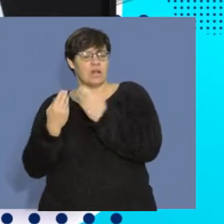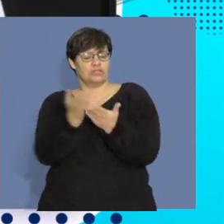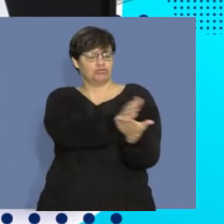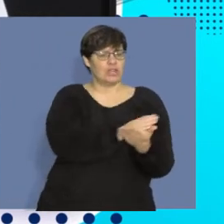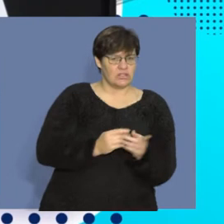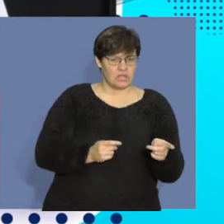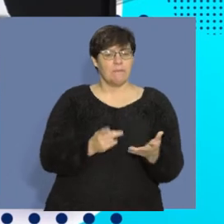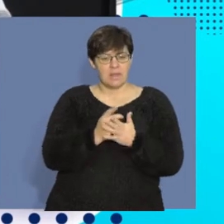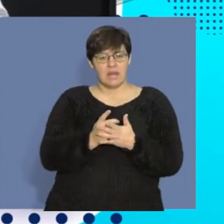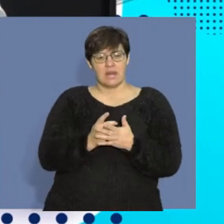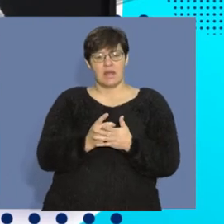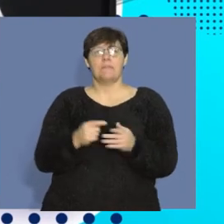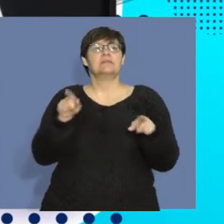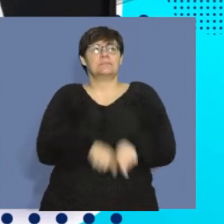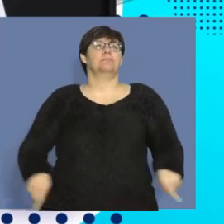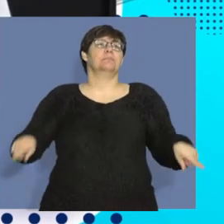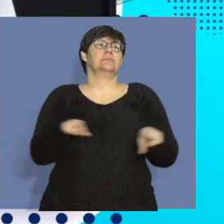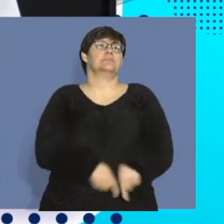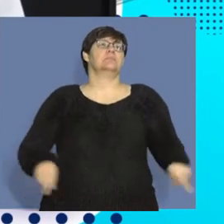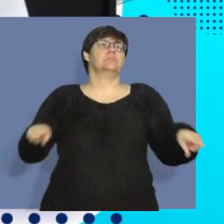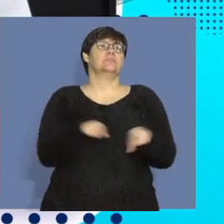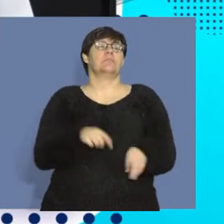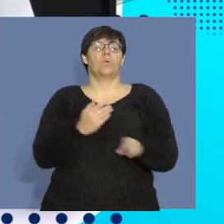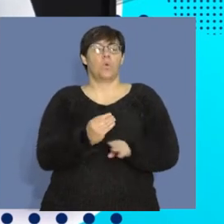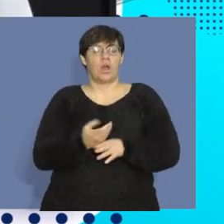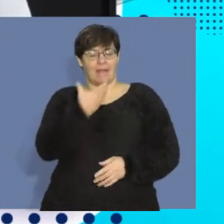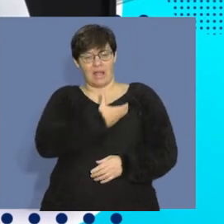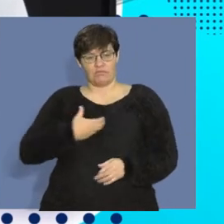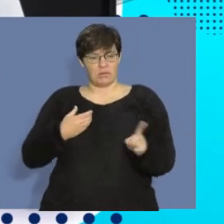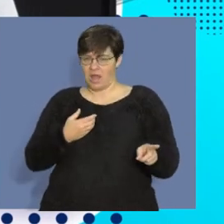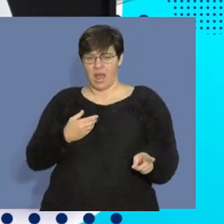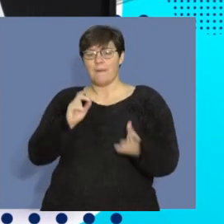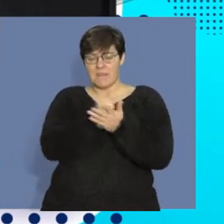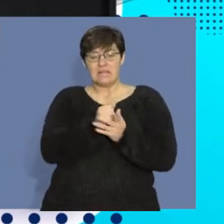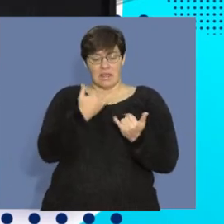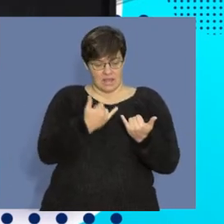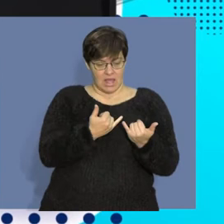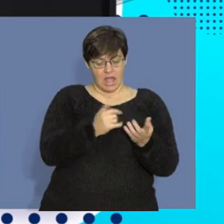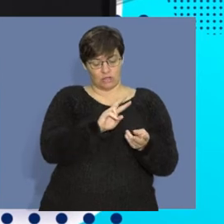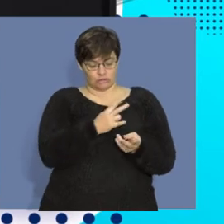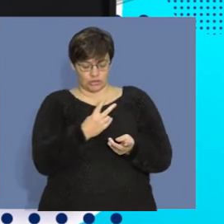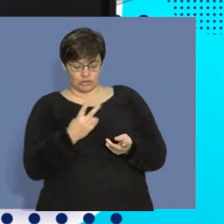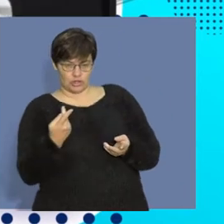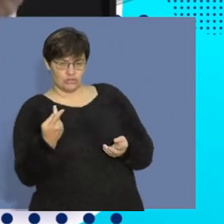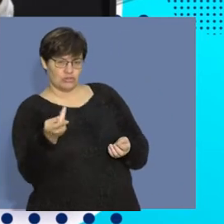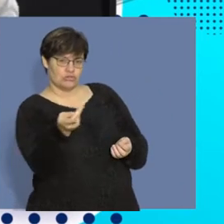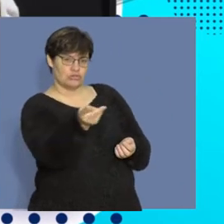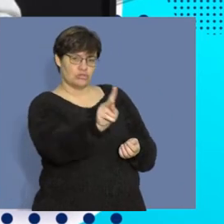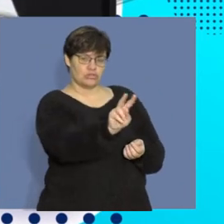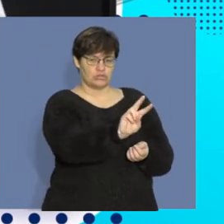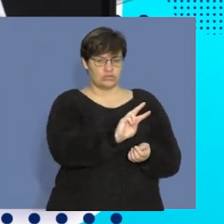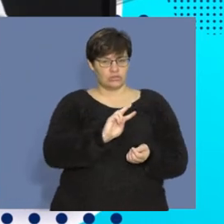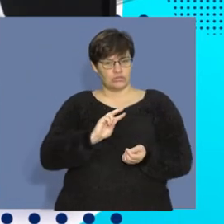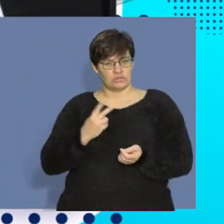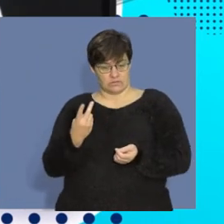duties, is rotation of duties. Now, clearly, that's a difference. What do we mean